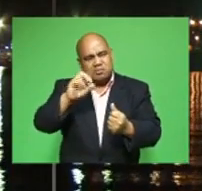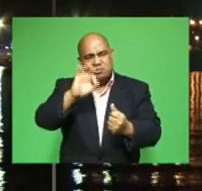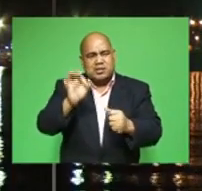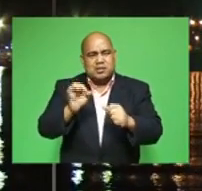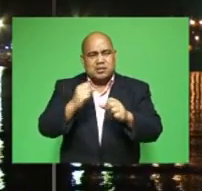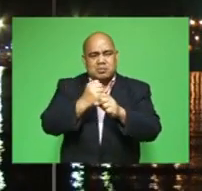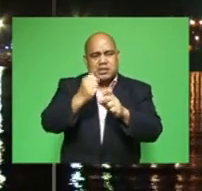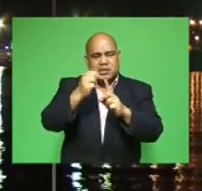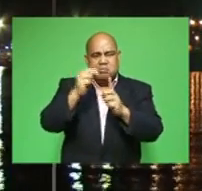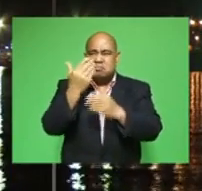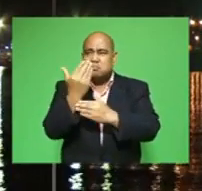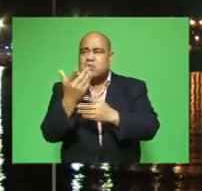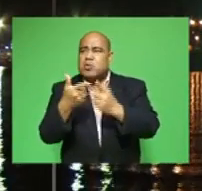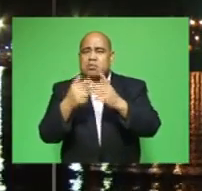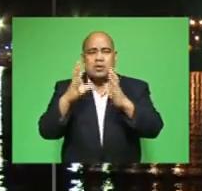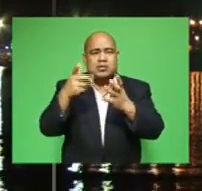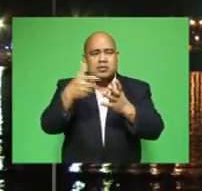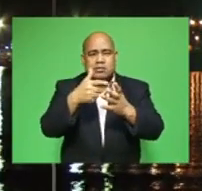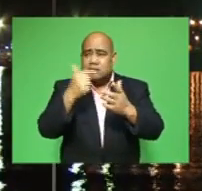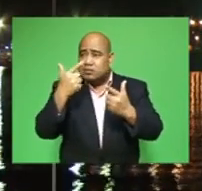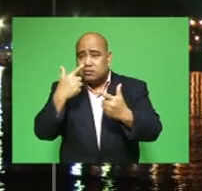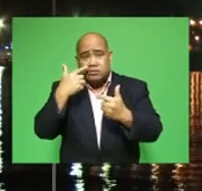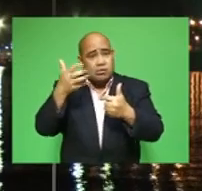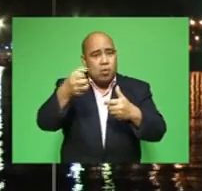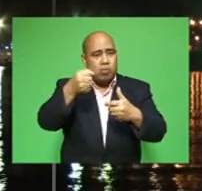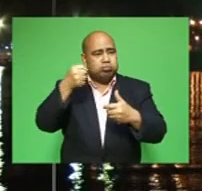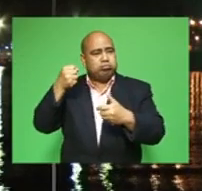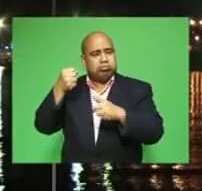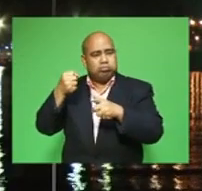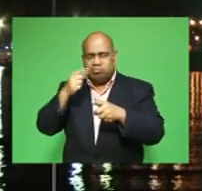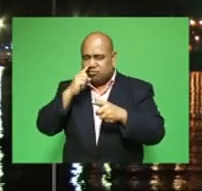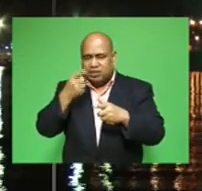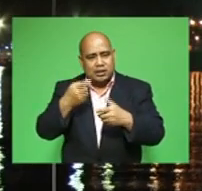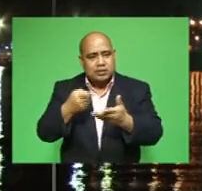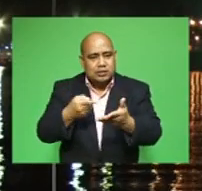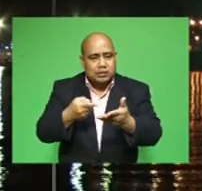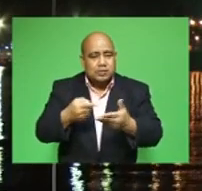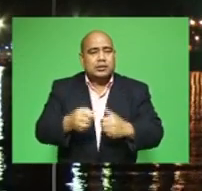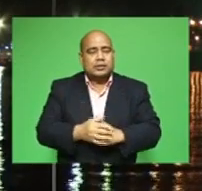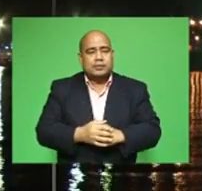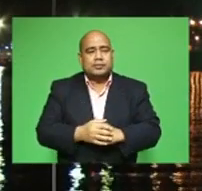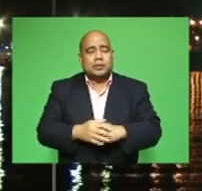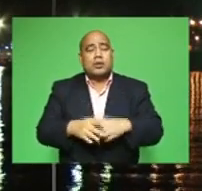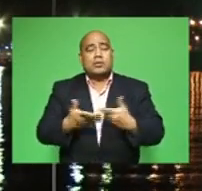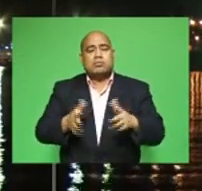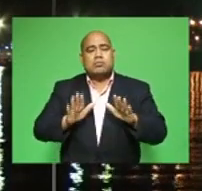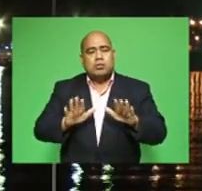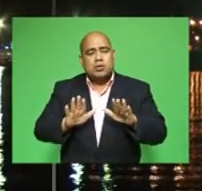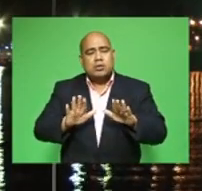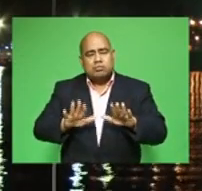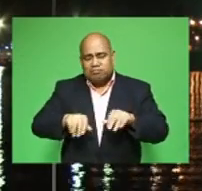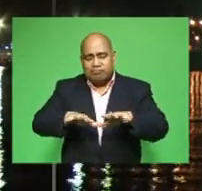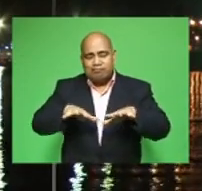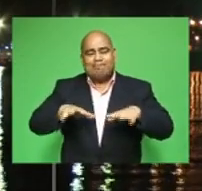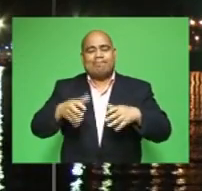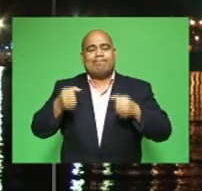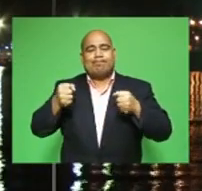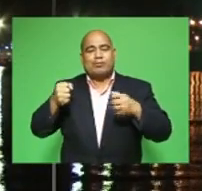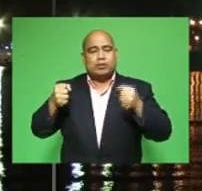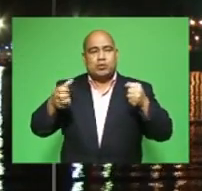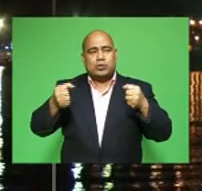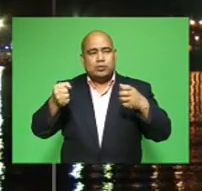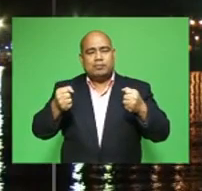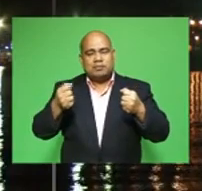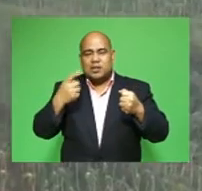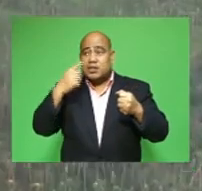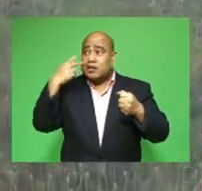travel restrictions in place to stop the spread of the virus, the industry has been at a standstill for 3 months. Ritika Pratap